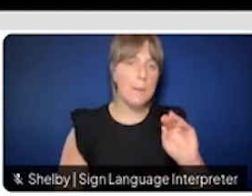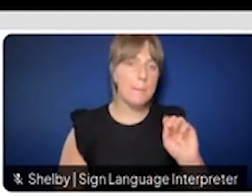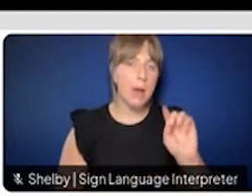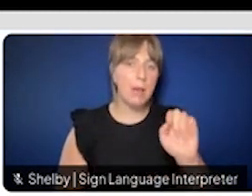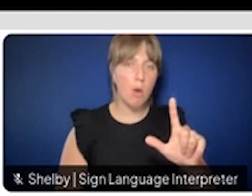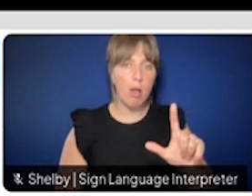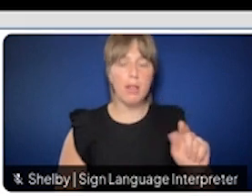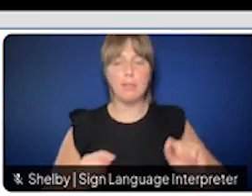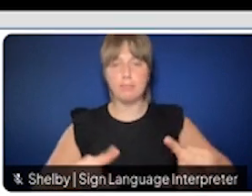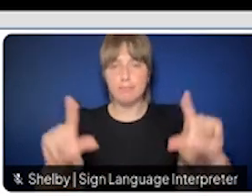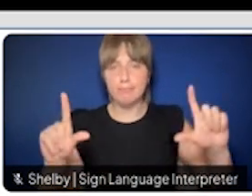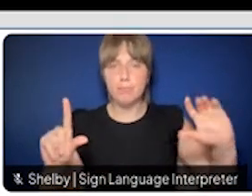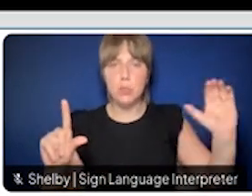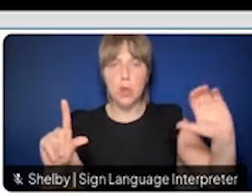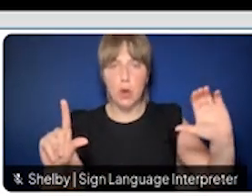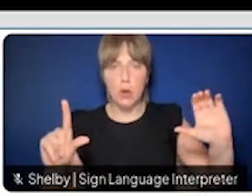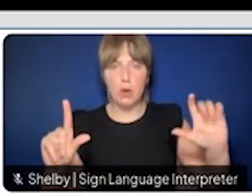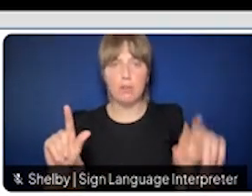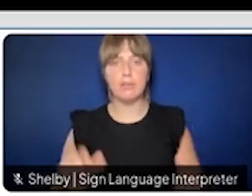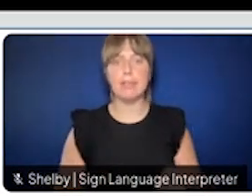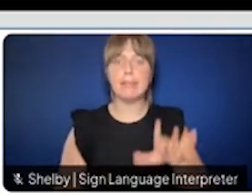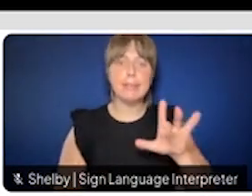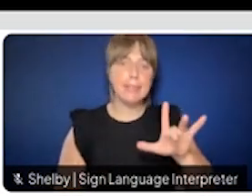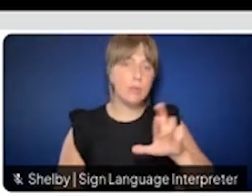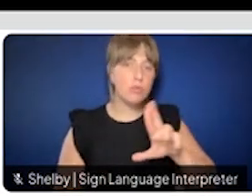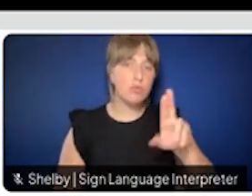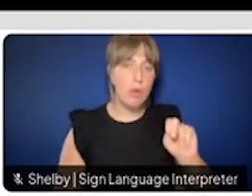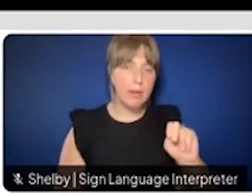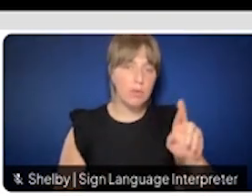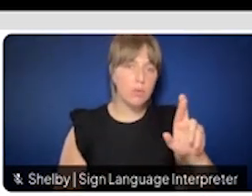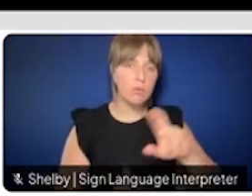Carta, come down to Run Reports on the left,